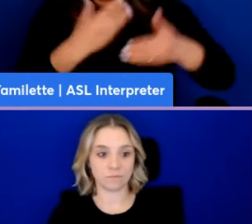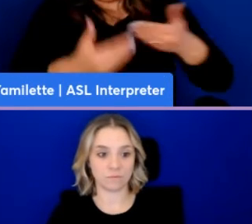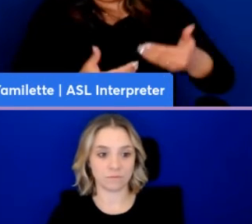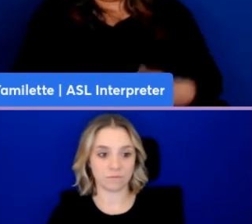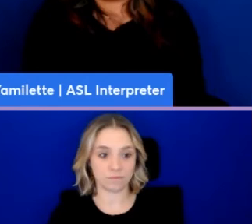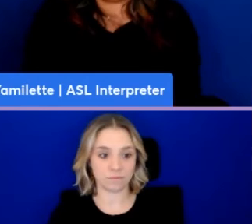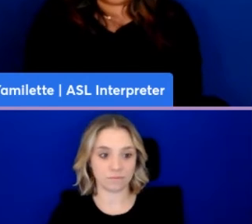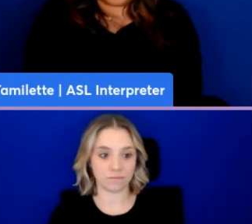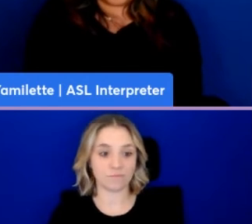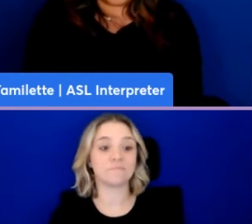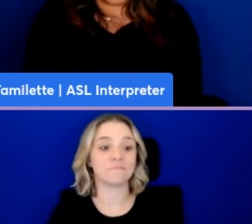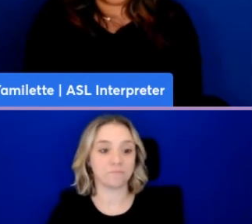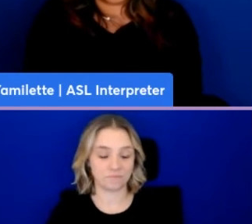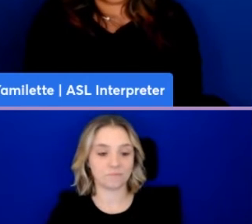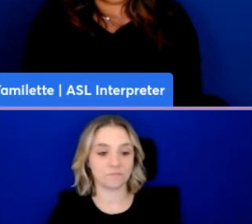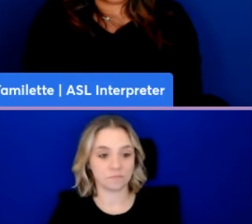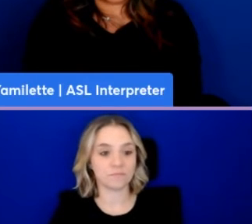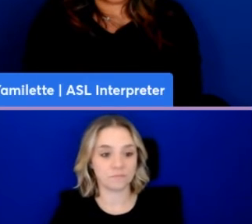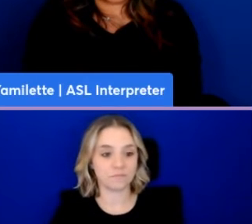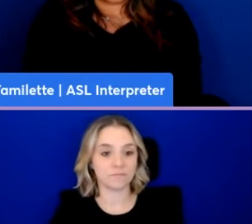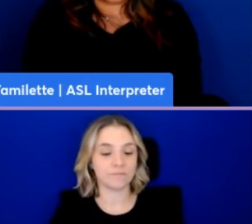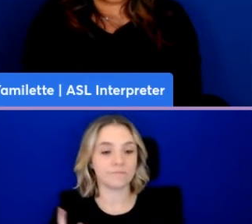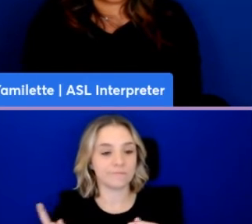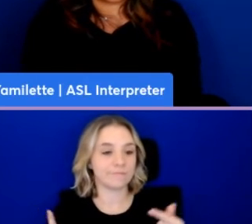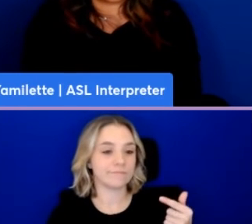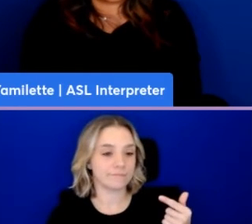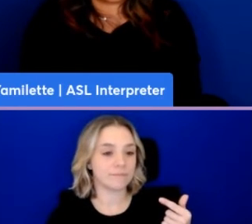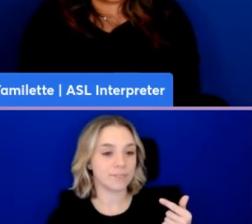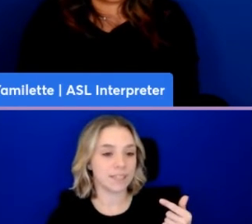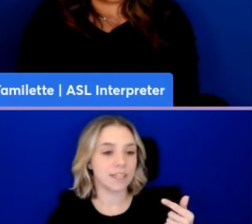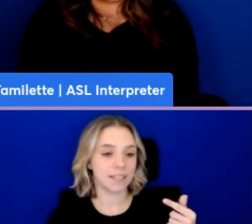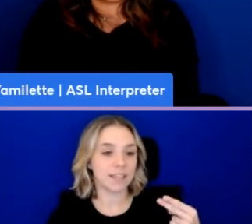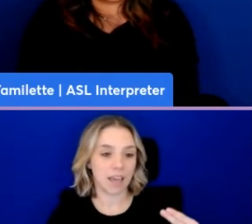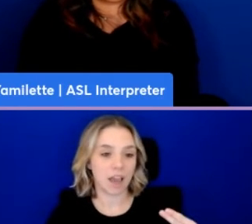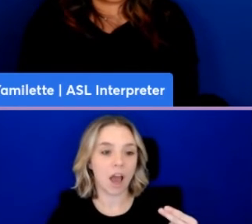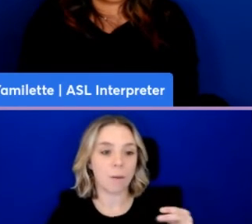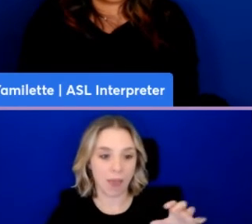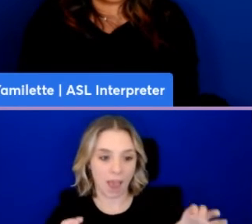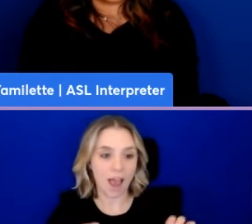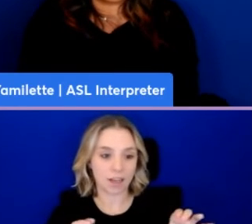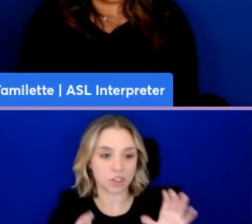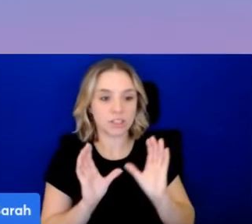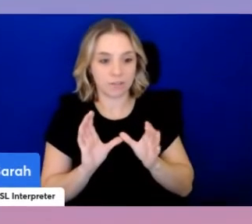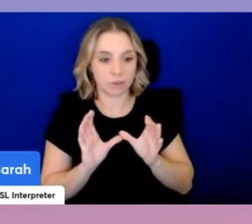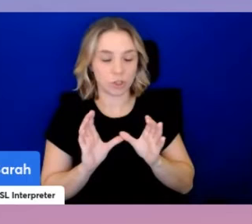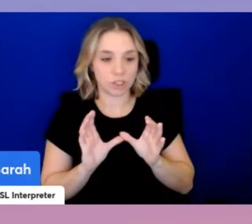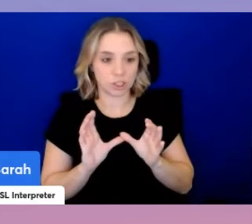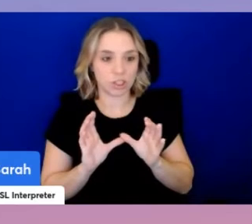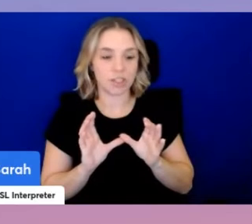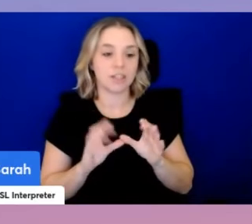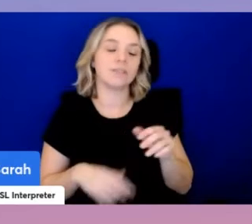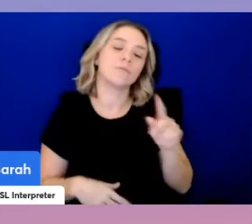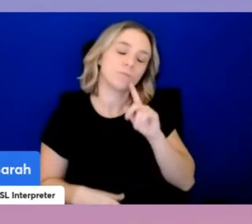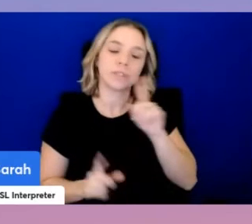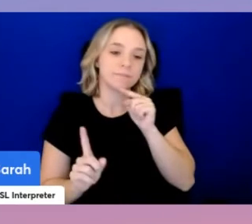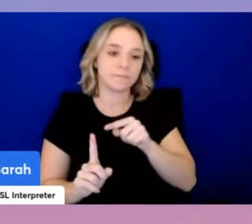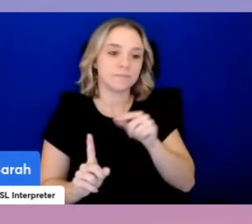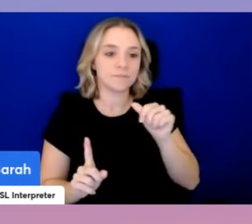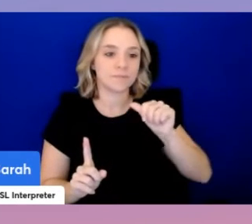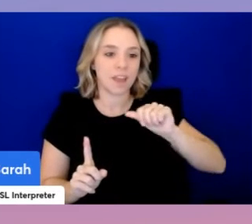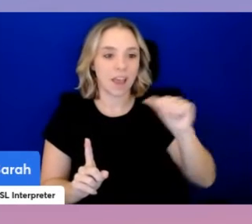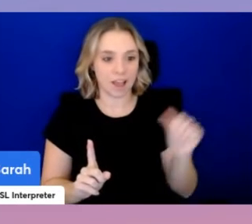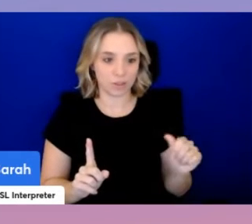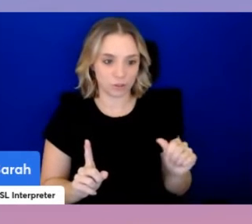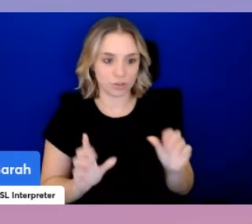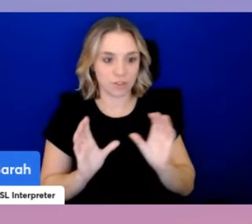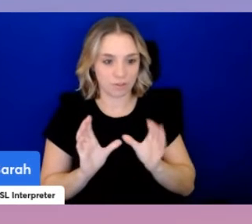And of course, this is the GitHub Actions configuration. Oh, sorry, this is the Ansible configuration. So, and again, this is